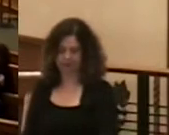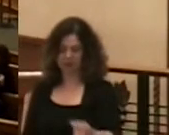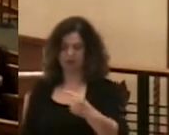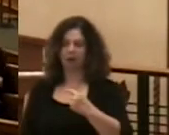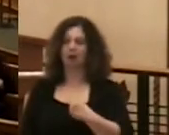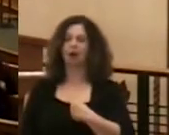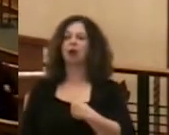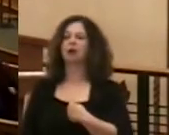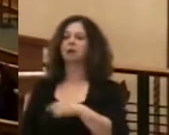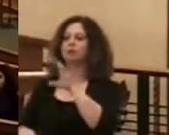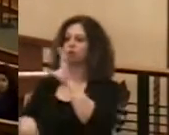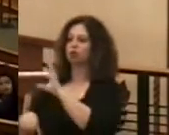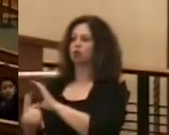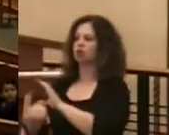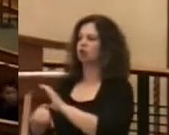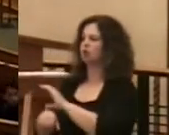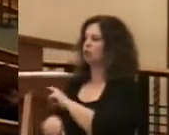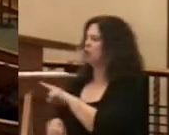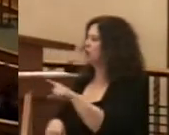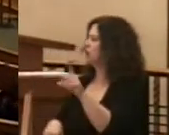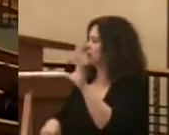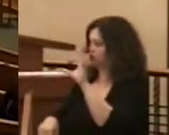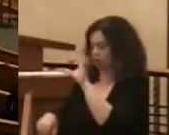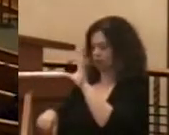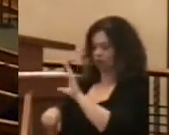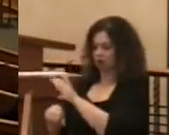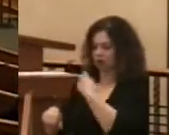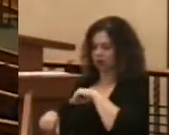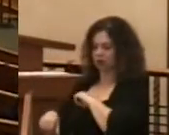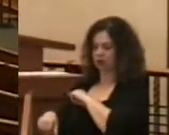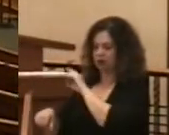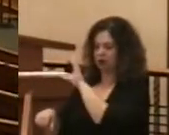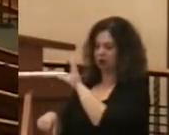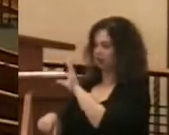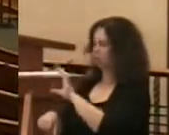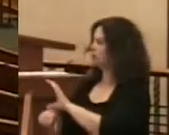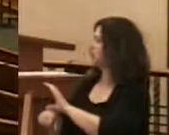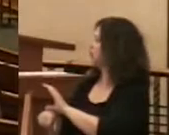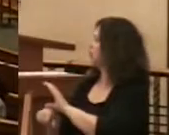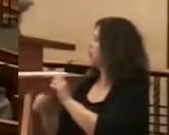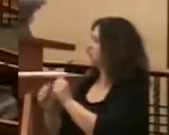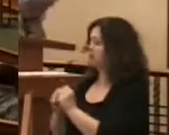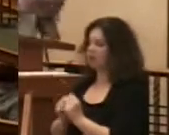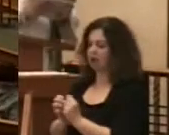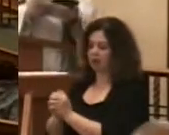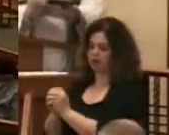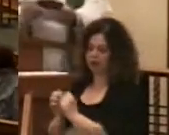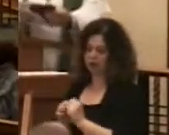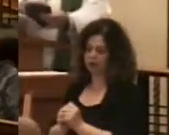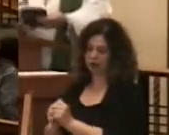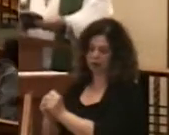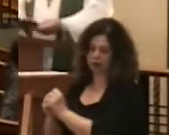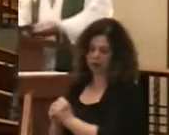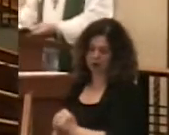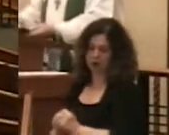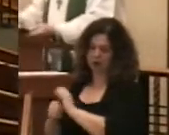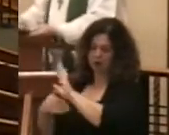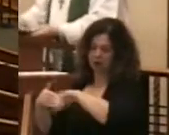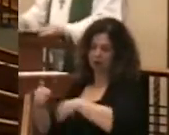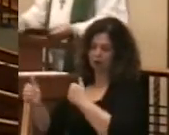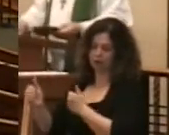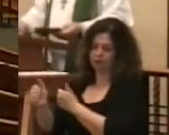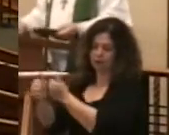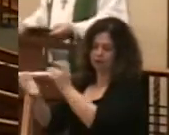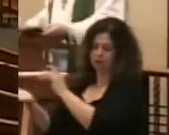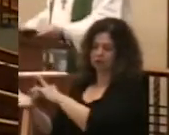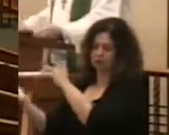I am the church, you are the church, we are the church together.